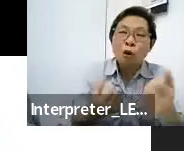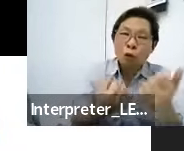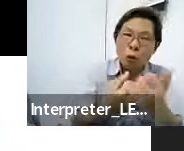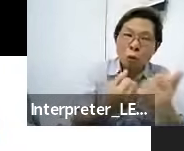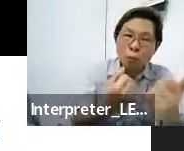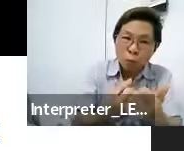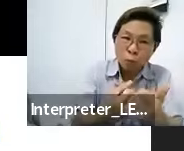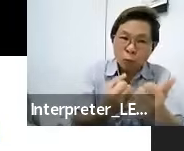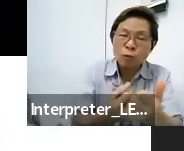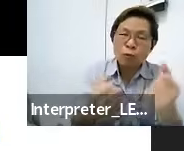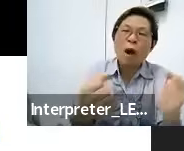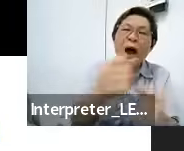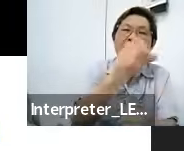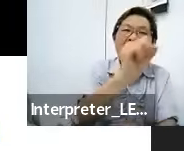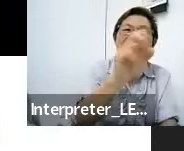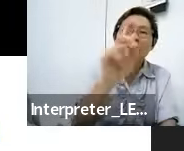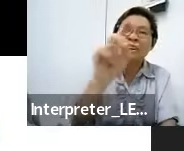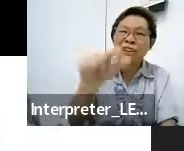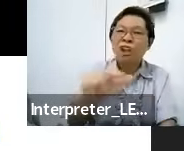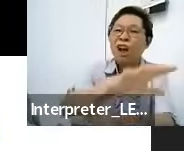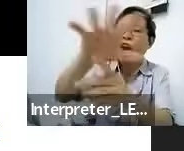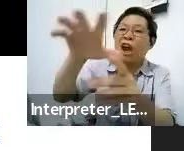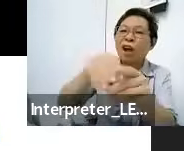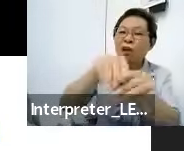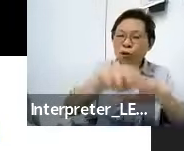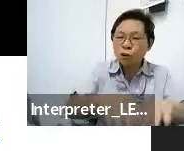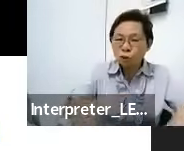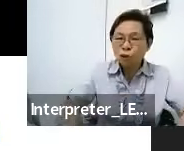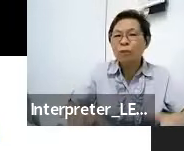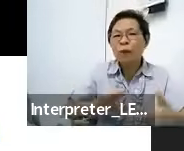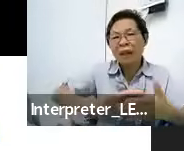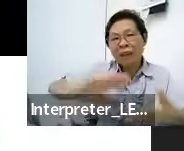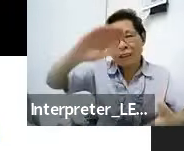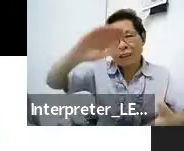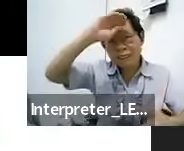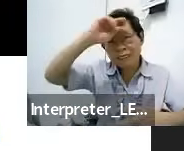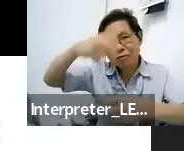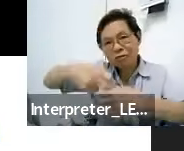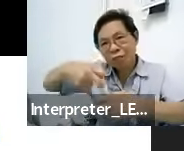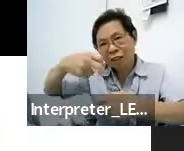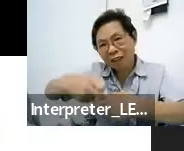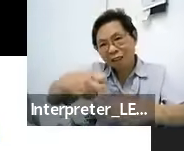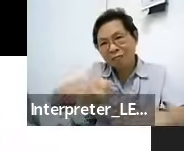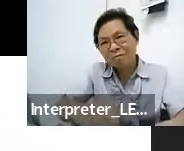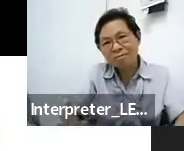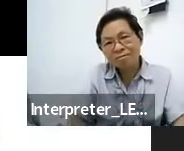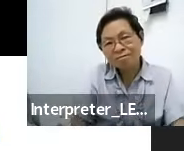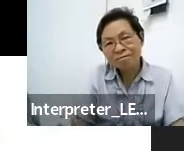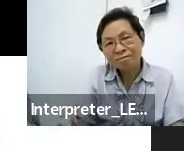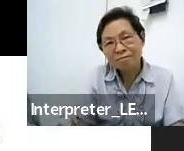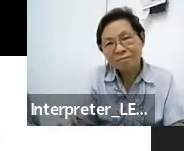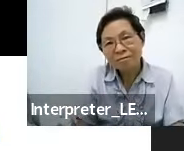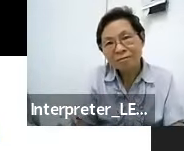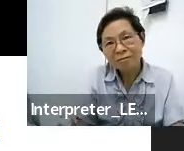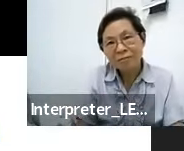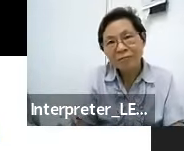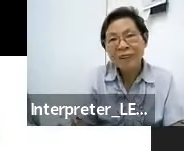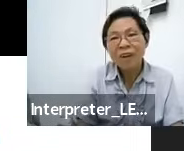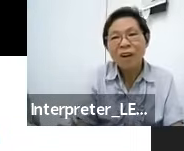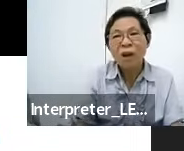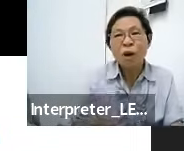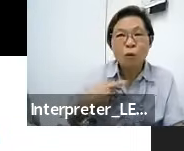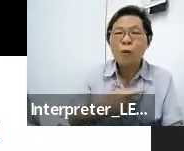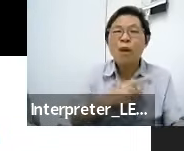sustainable future, including the children with learning differences. We are, as Nisai, we are committed to